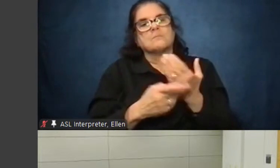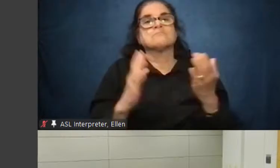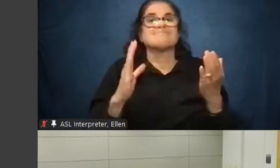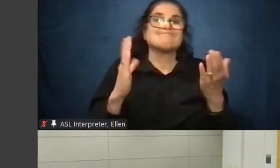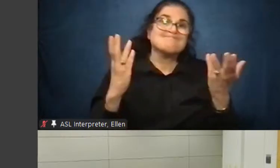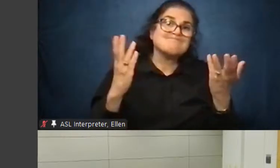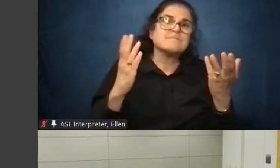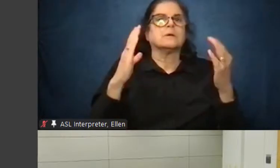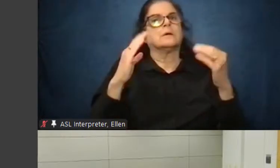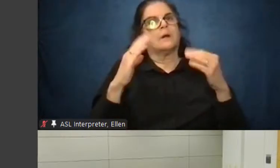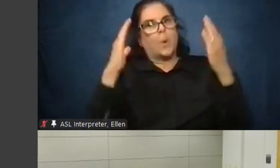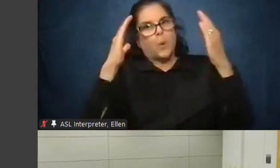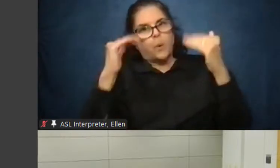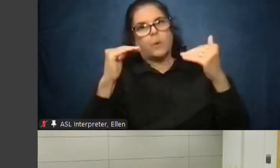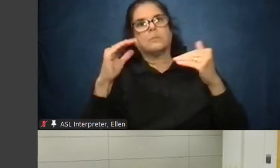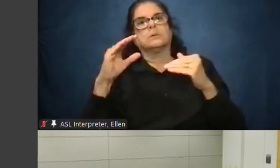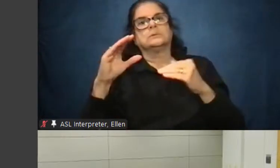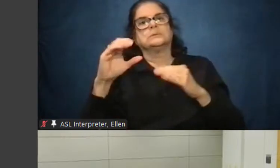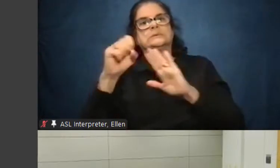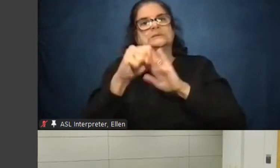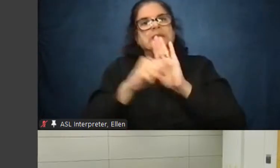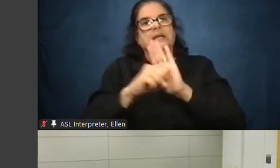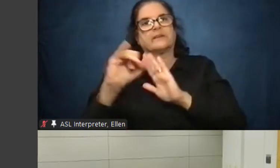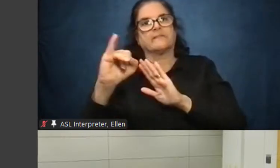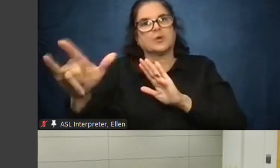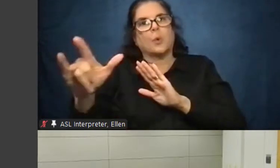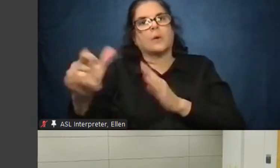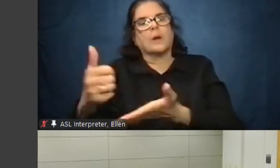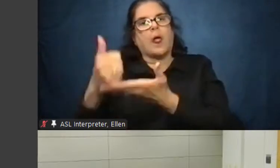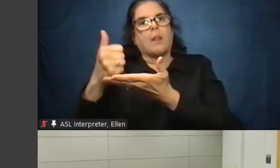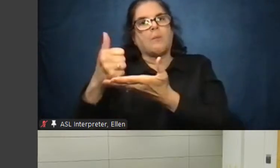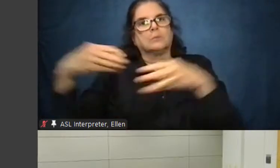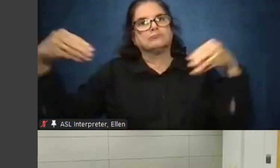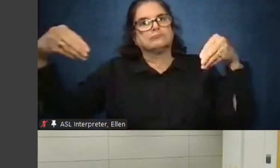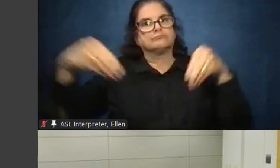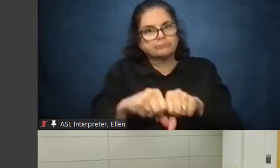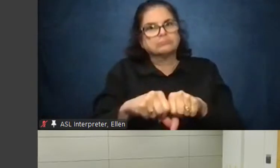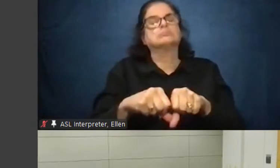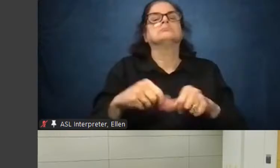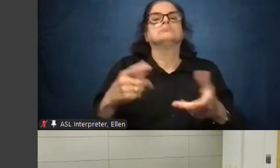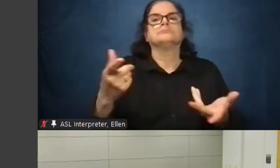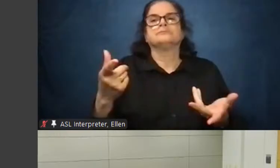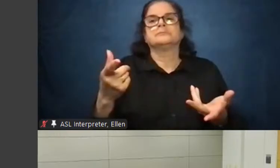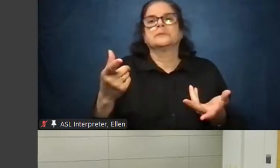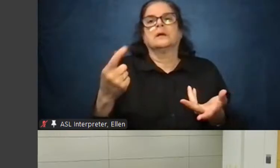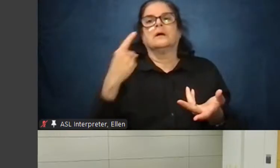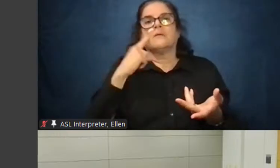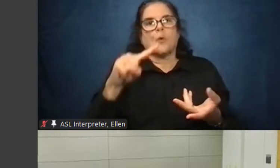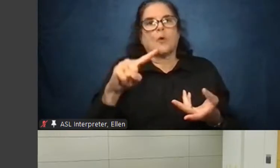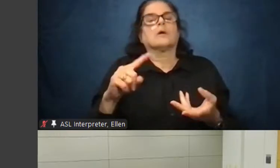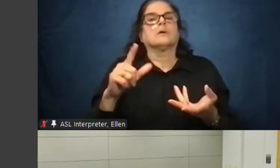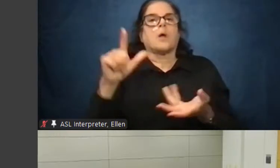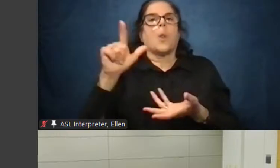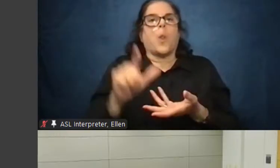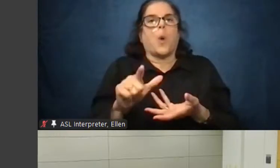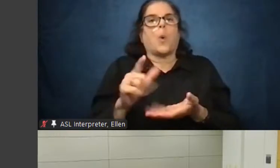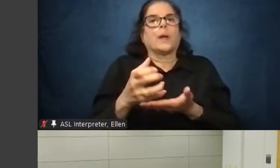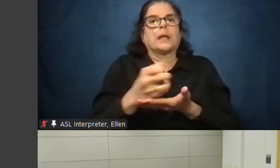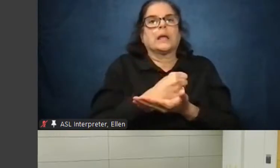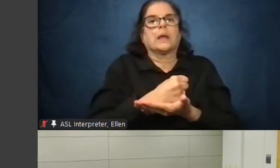think that will also help to address some fare evasion rates as well if we're able to get a low income fare program in place.